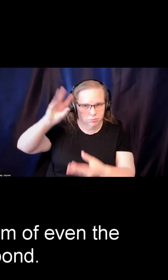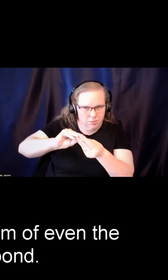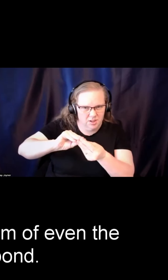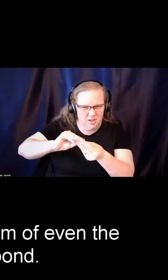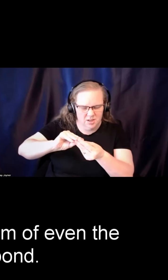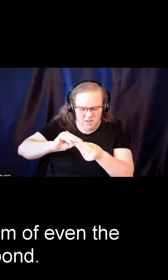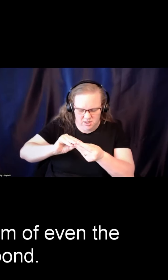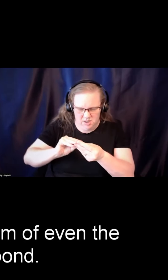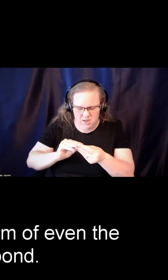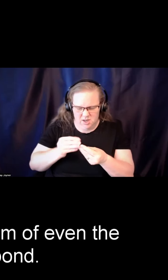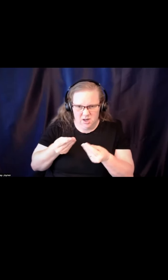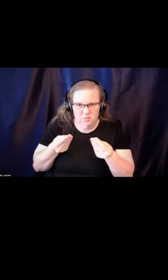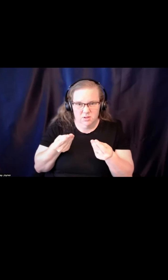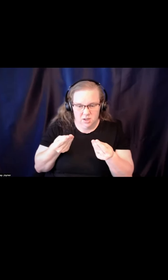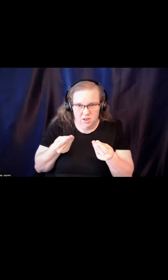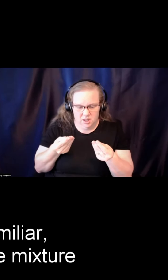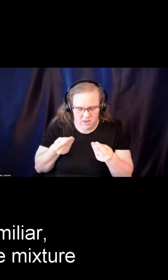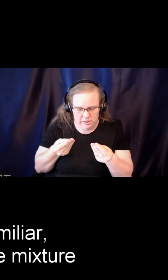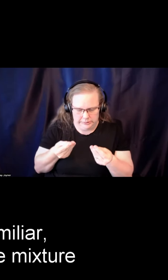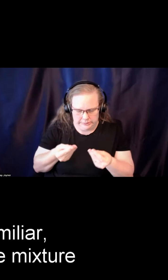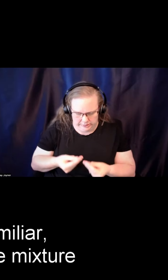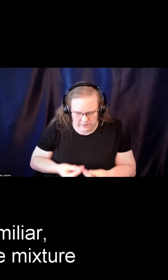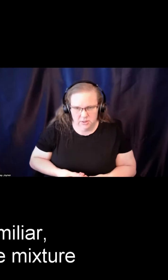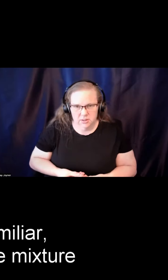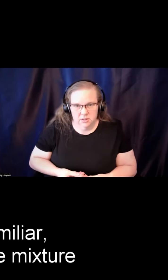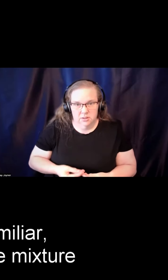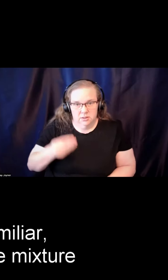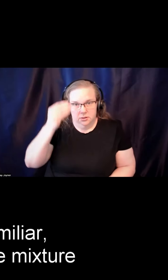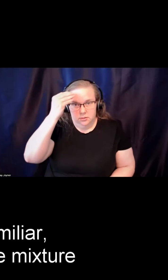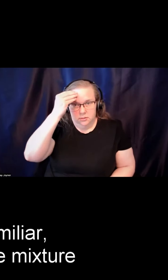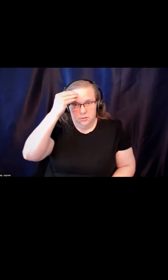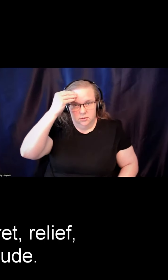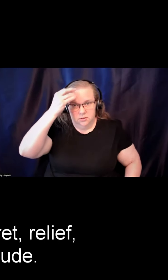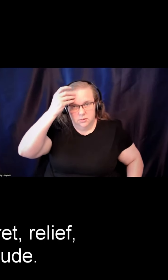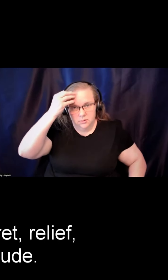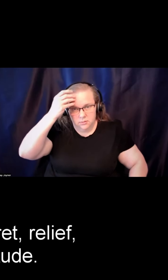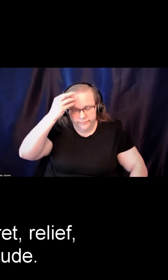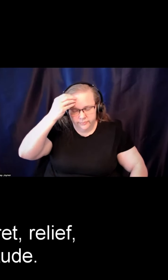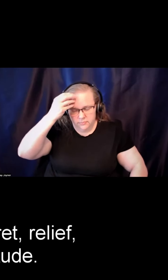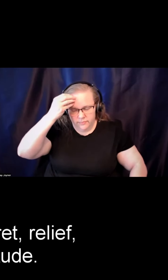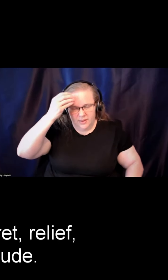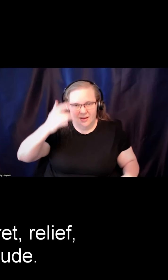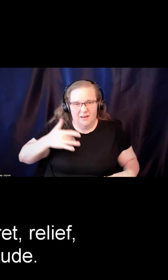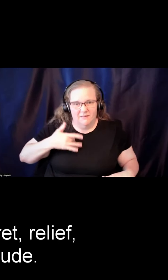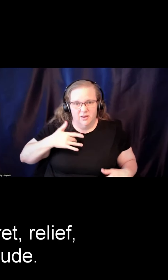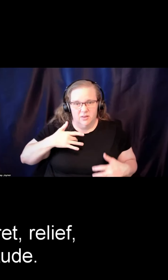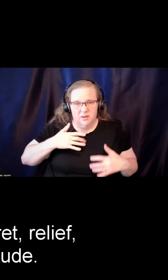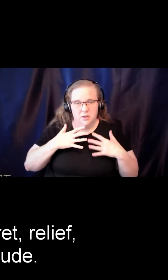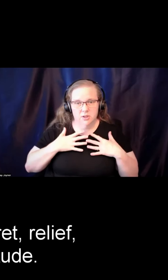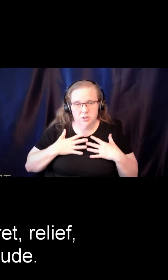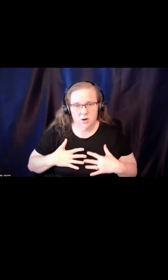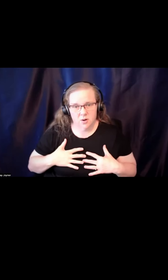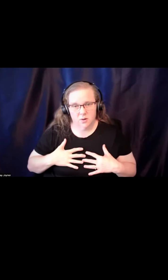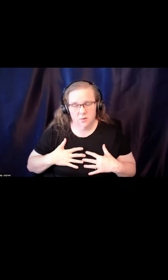at the bottom of even the clearest pond. I felt the familiar, uncomfortable mixture of sorrow, regret, relief,